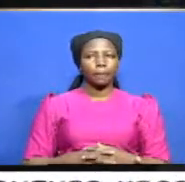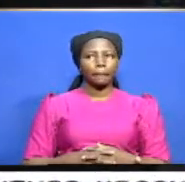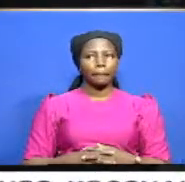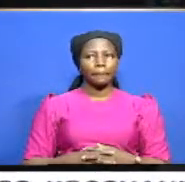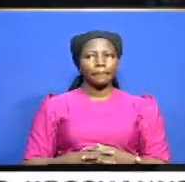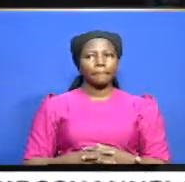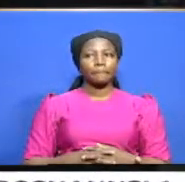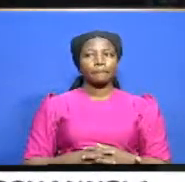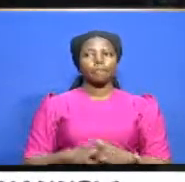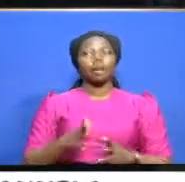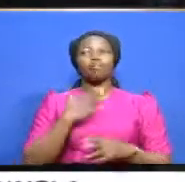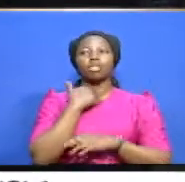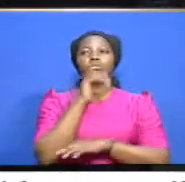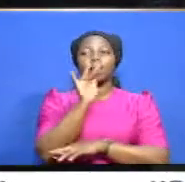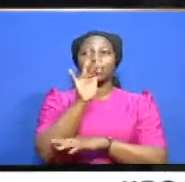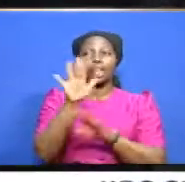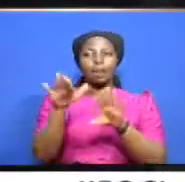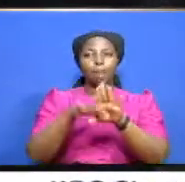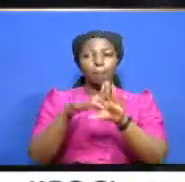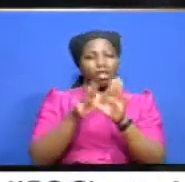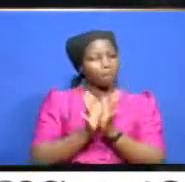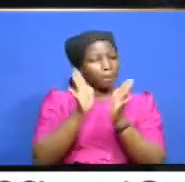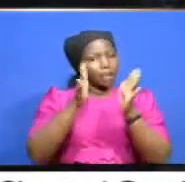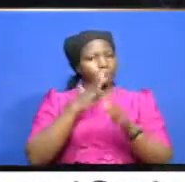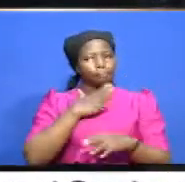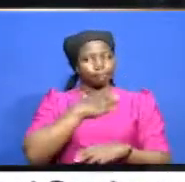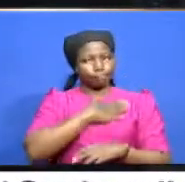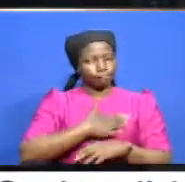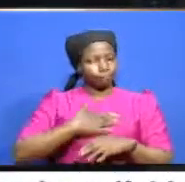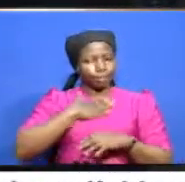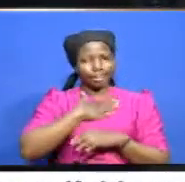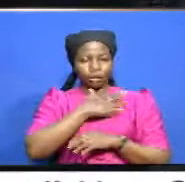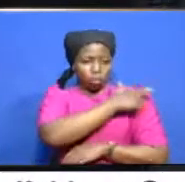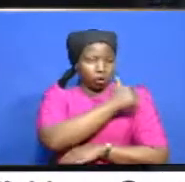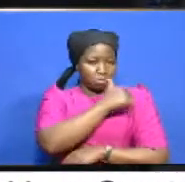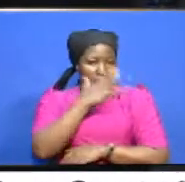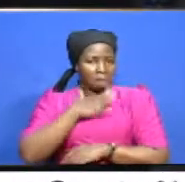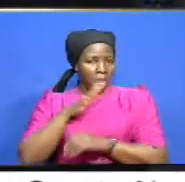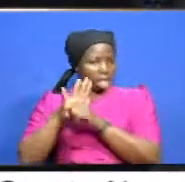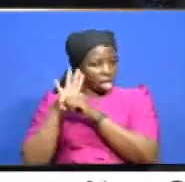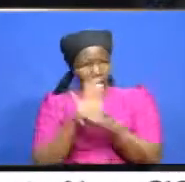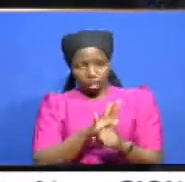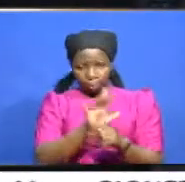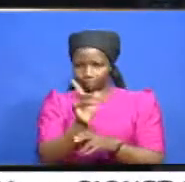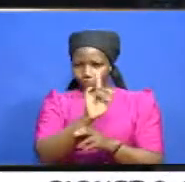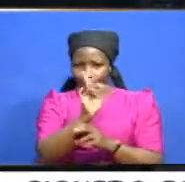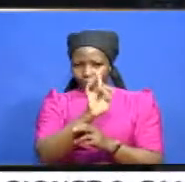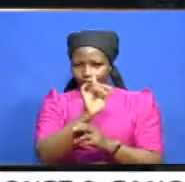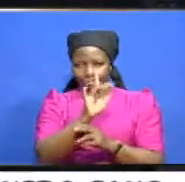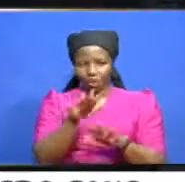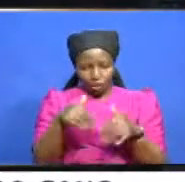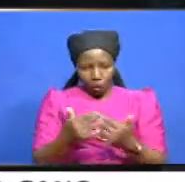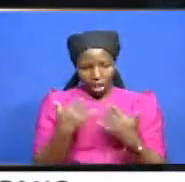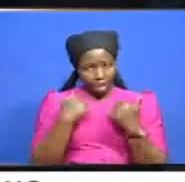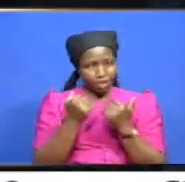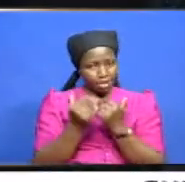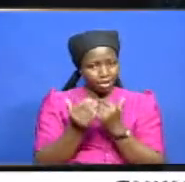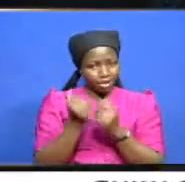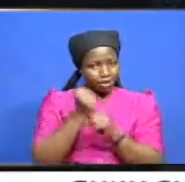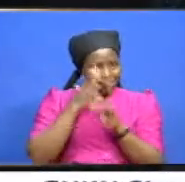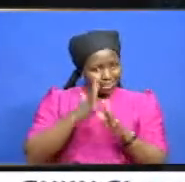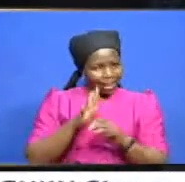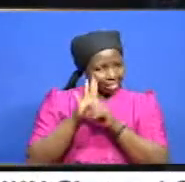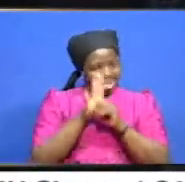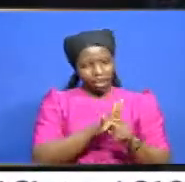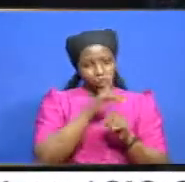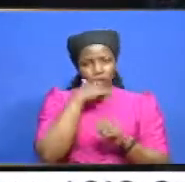I want to urge members of the public not to stigmatize our hospital or our health workers who may